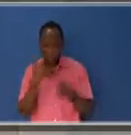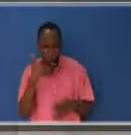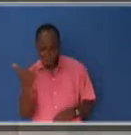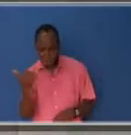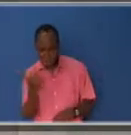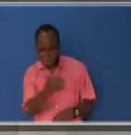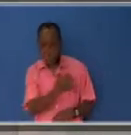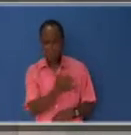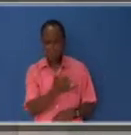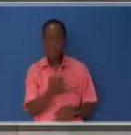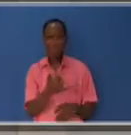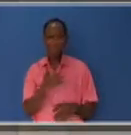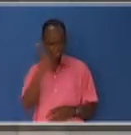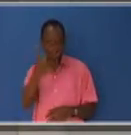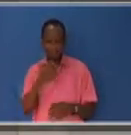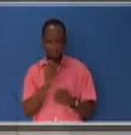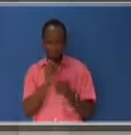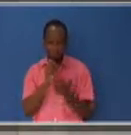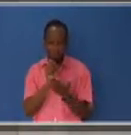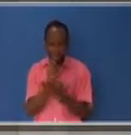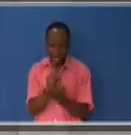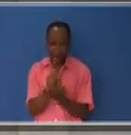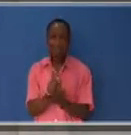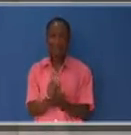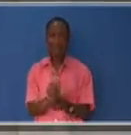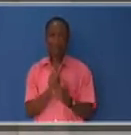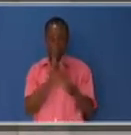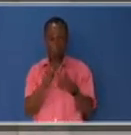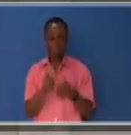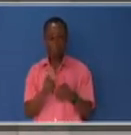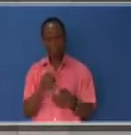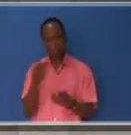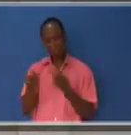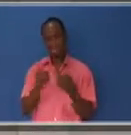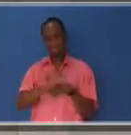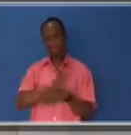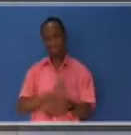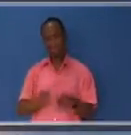meaning a friend. Then nobody didn't come on. And I said, Strategic of Christ beara a